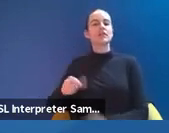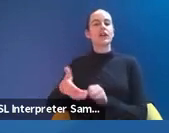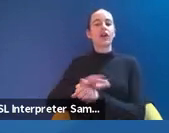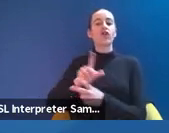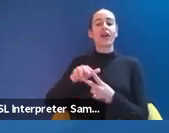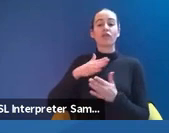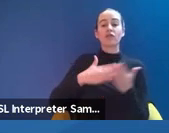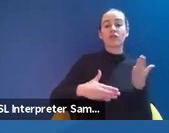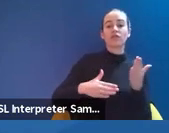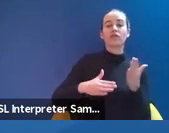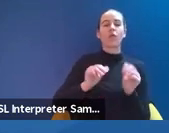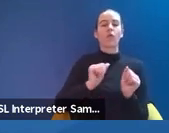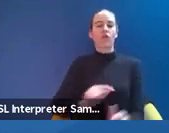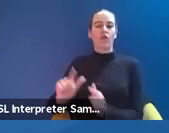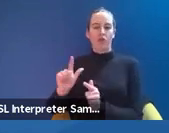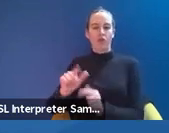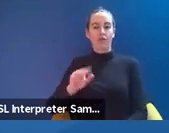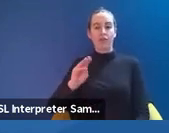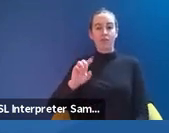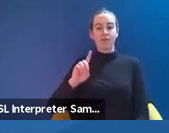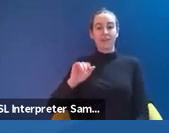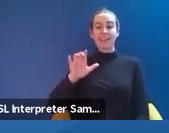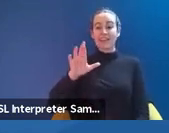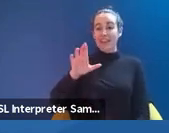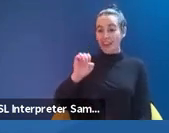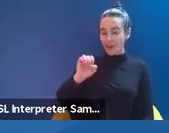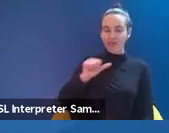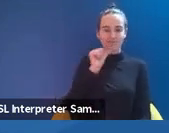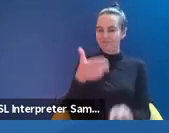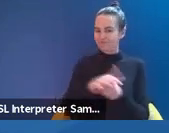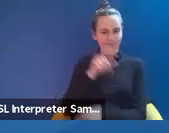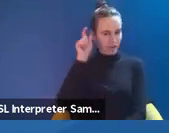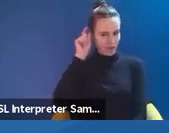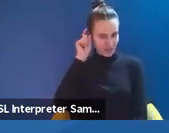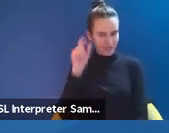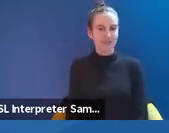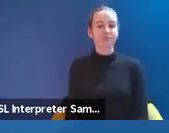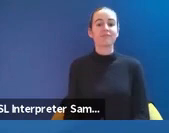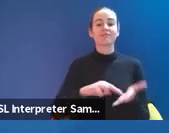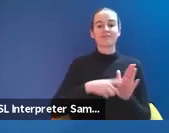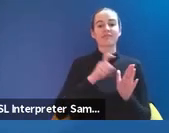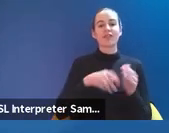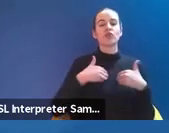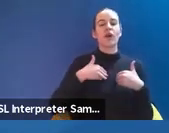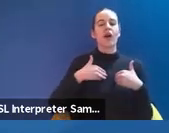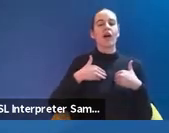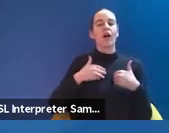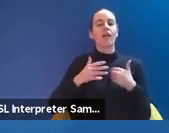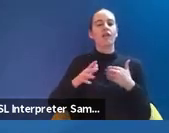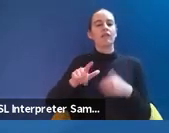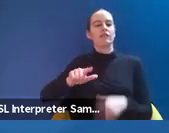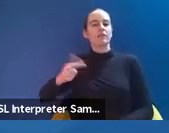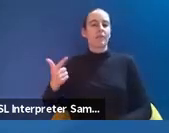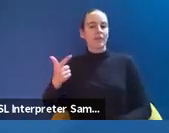all of it. Medicare does not cover hearing aids, so patients either have to use a supplemental insurance or pay out of pocket for